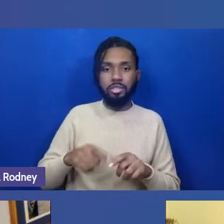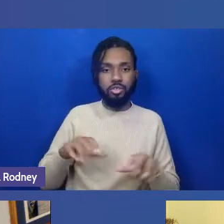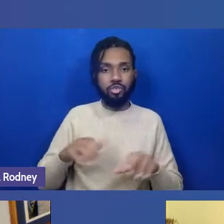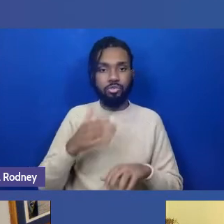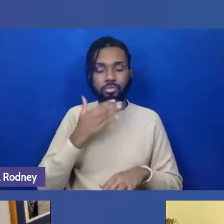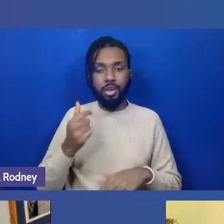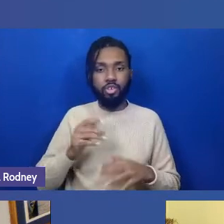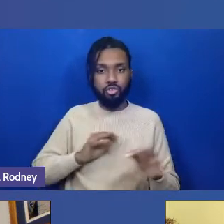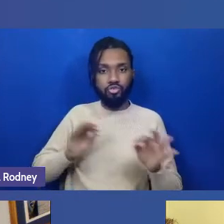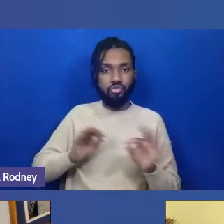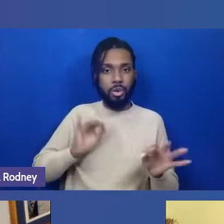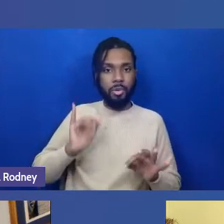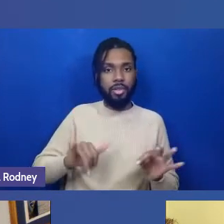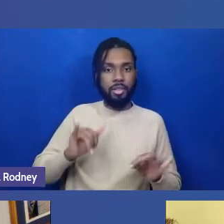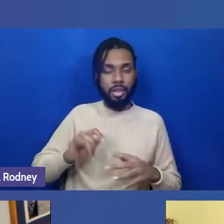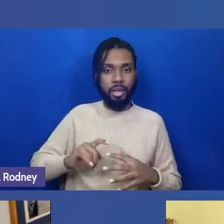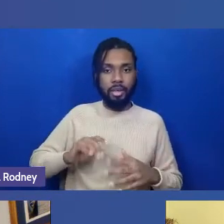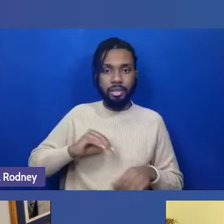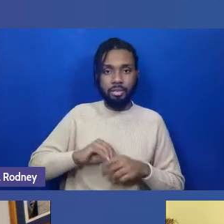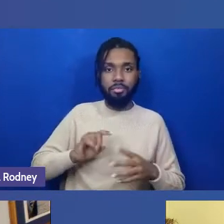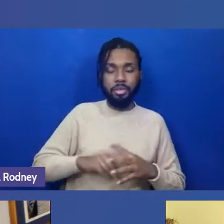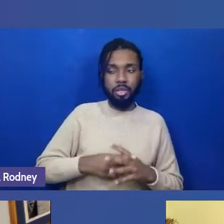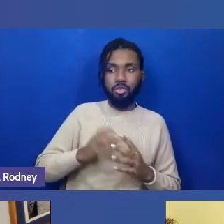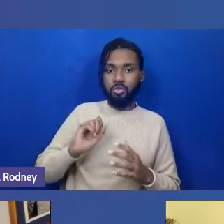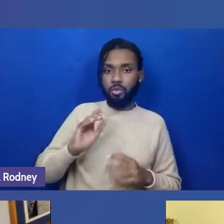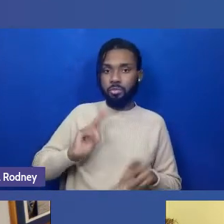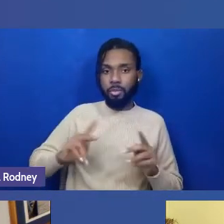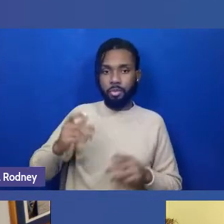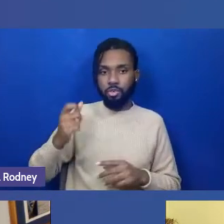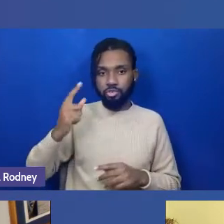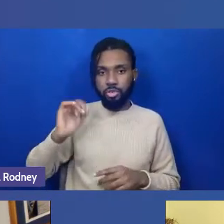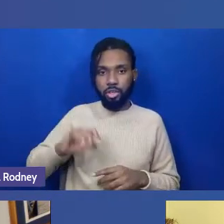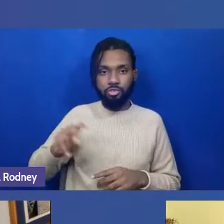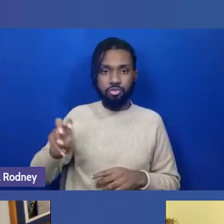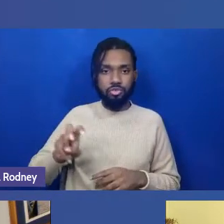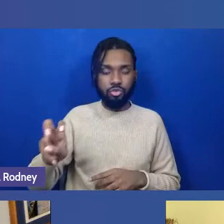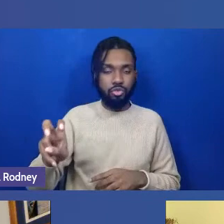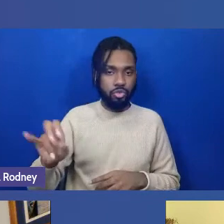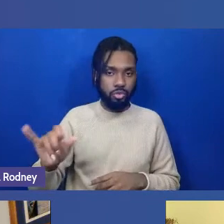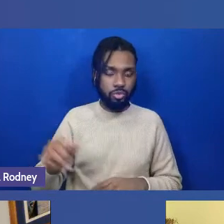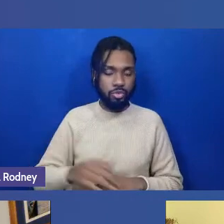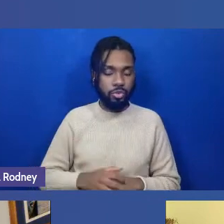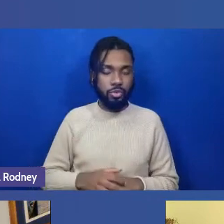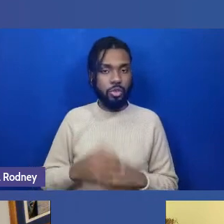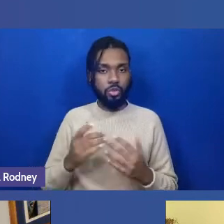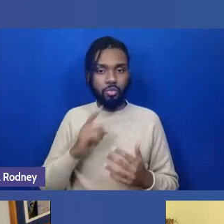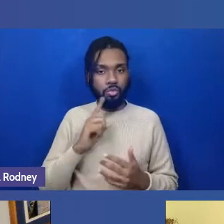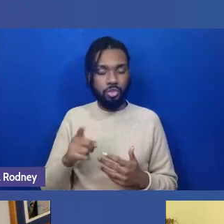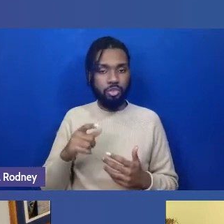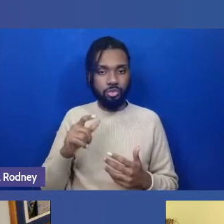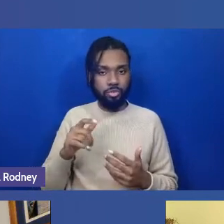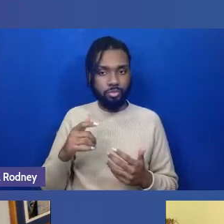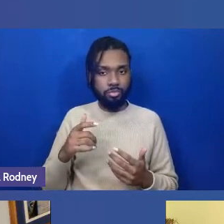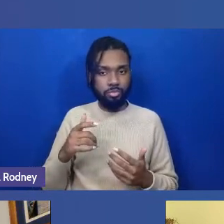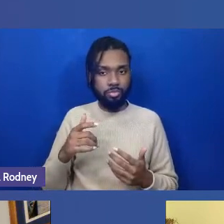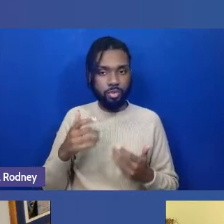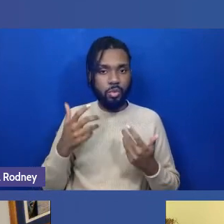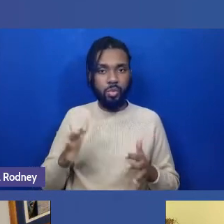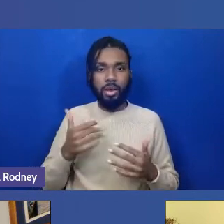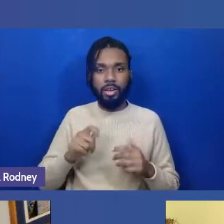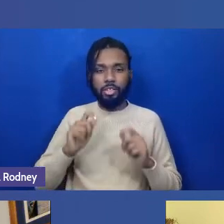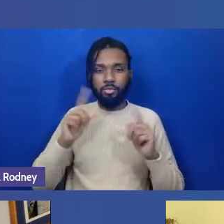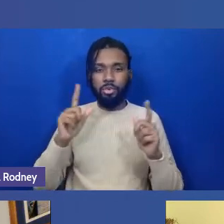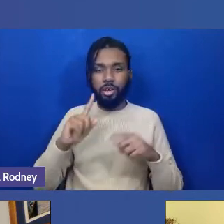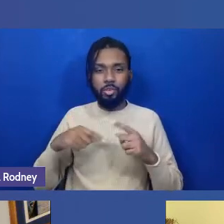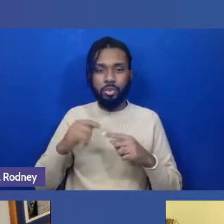so that everybody understands exactly what journey they're going on. So there really aren't surprises when those things happen, as